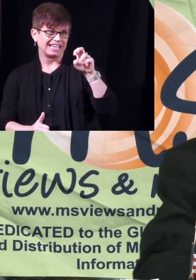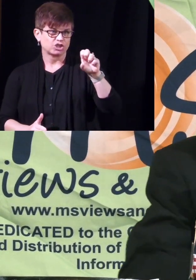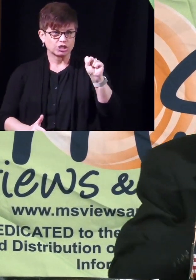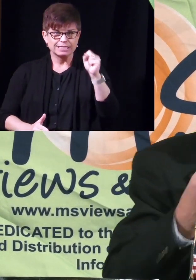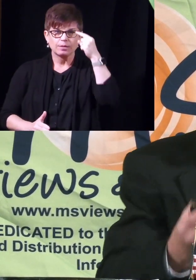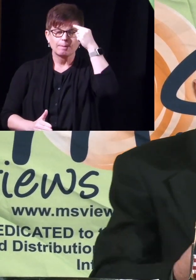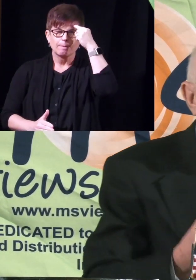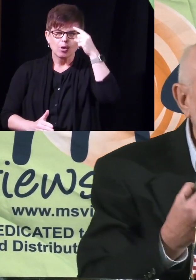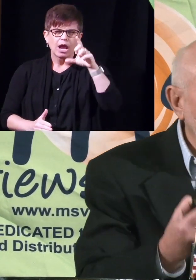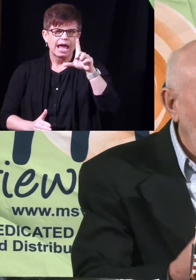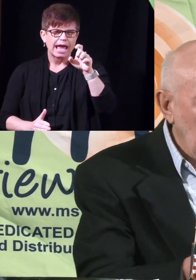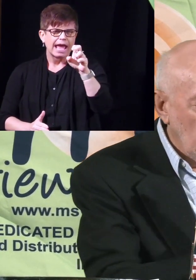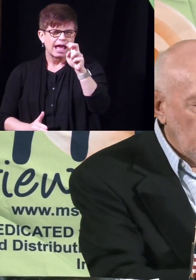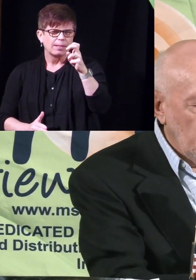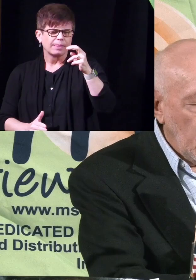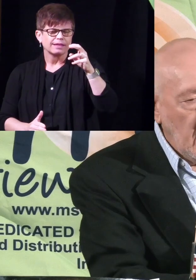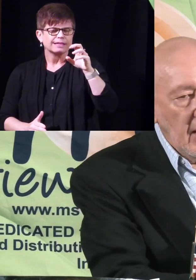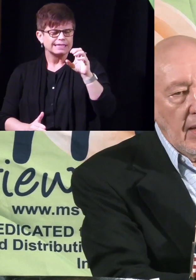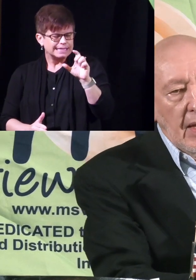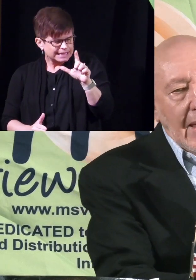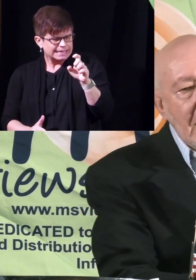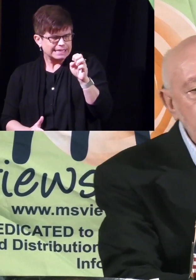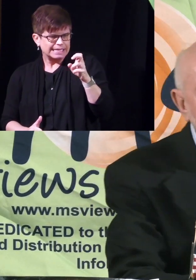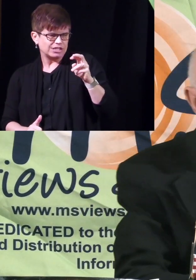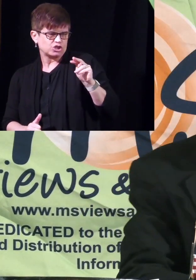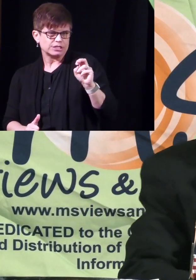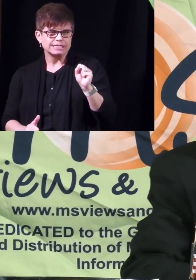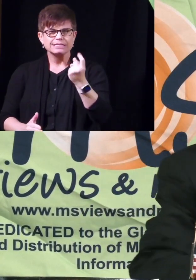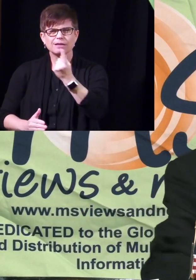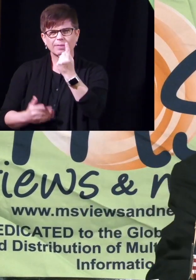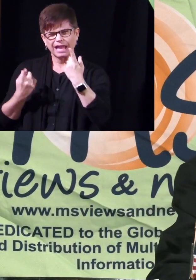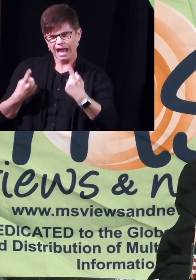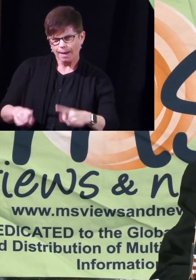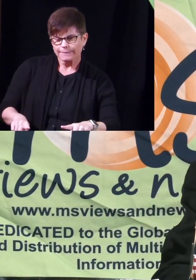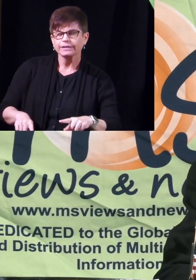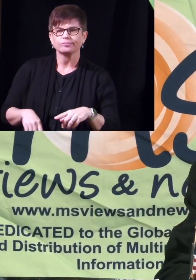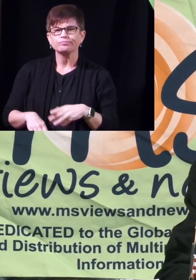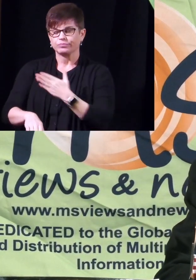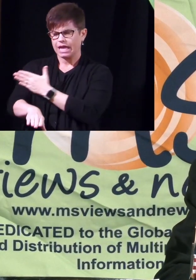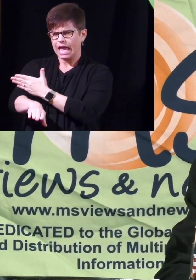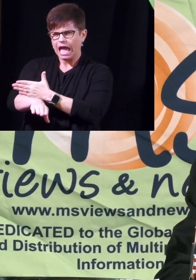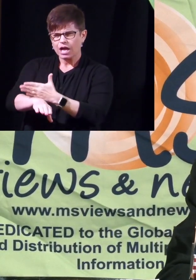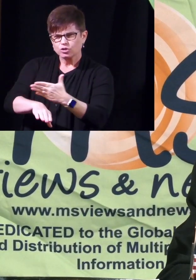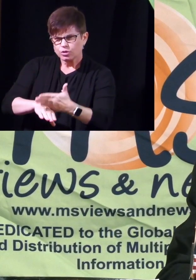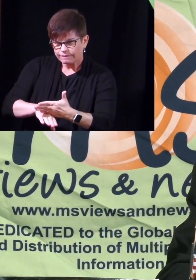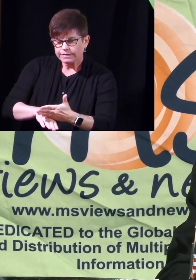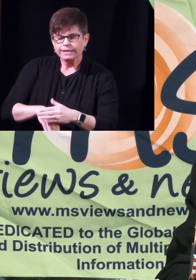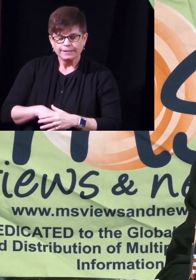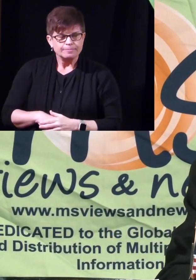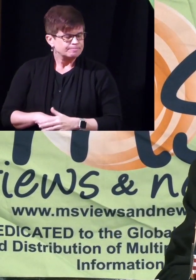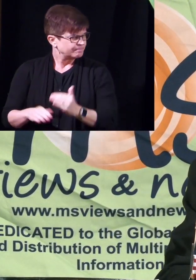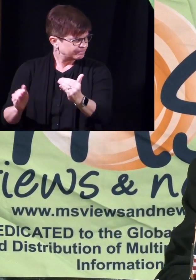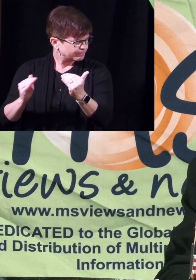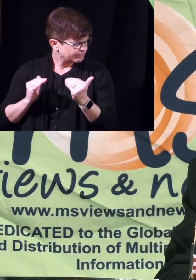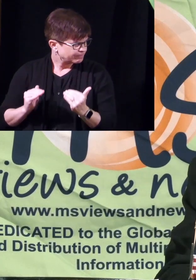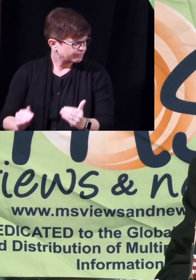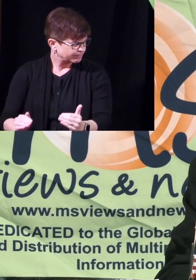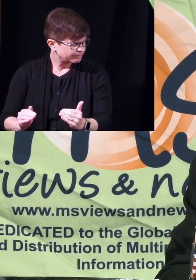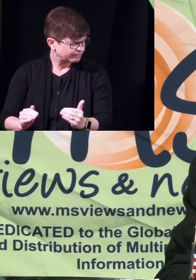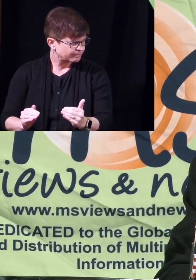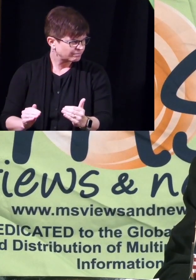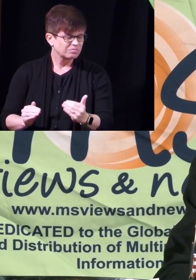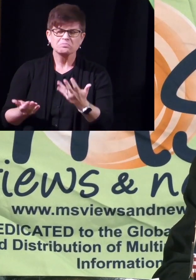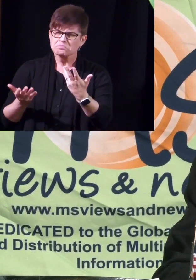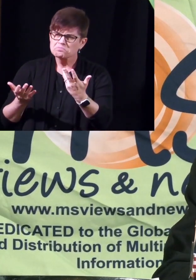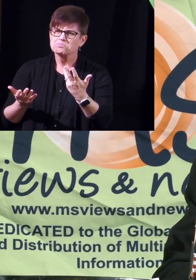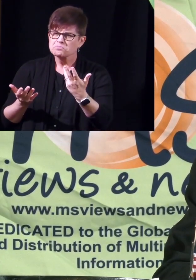are increasing, so something is still going on. Atrophy increases in patients with MS. All of us experience some atrophy as